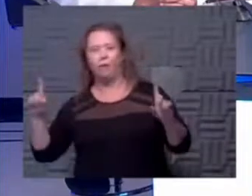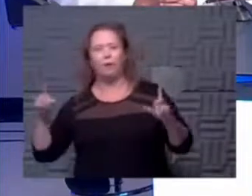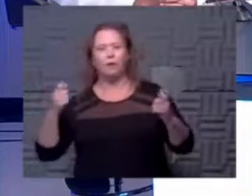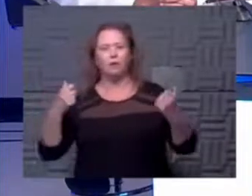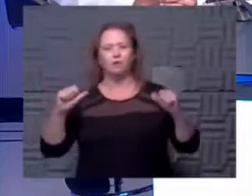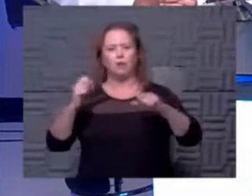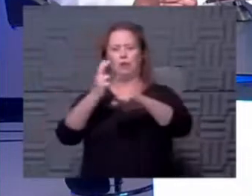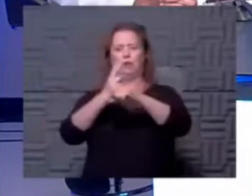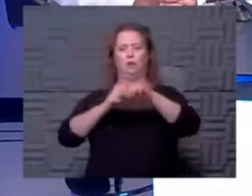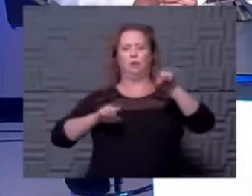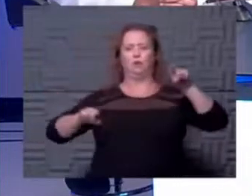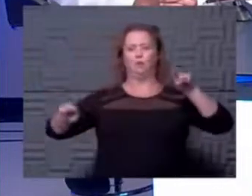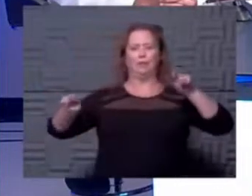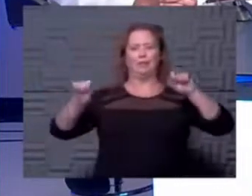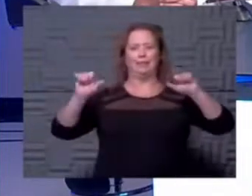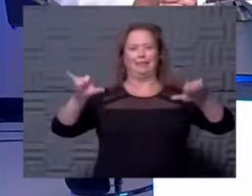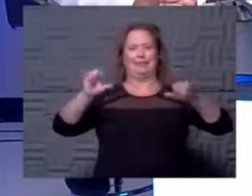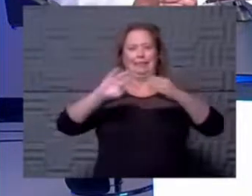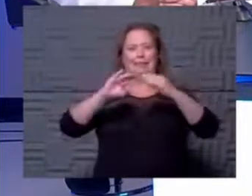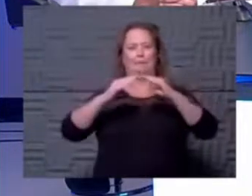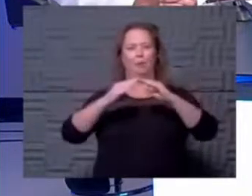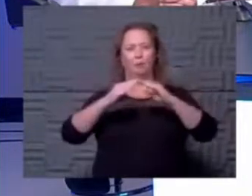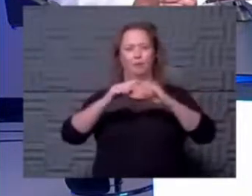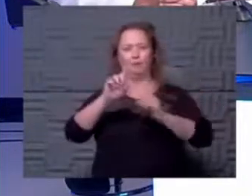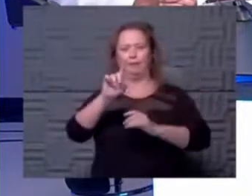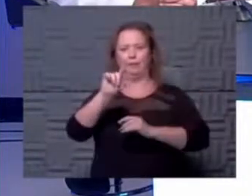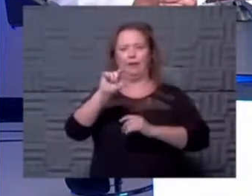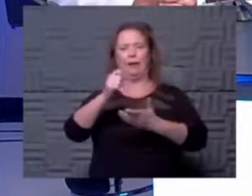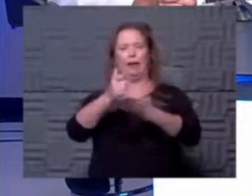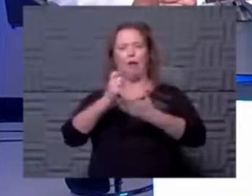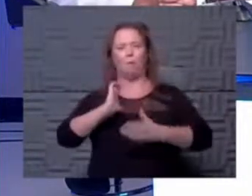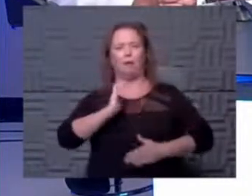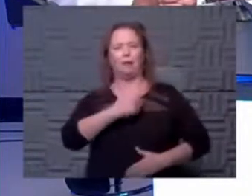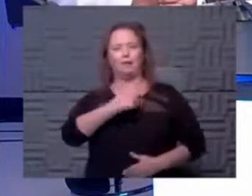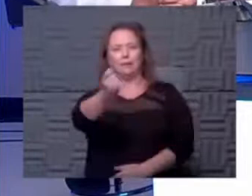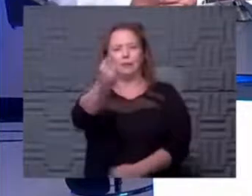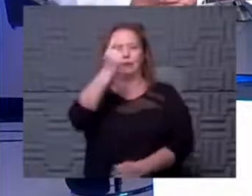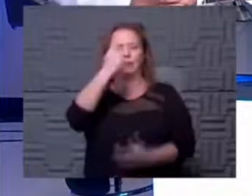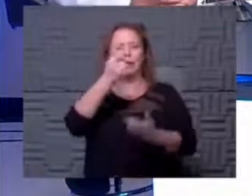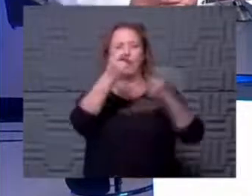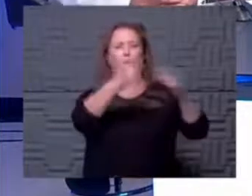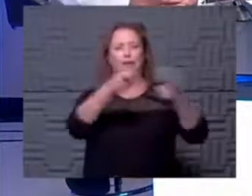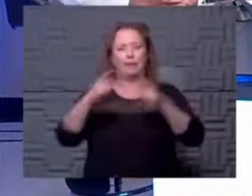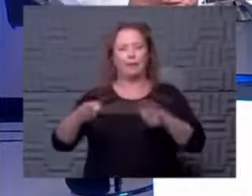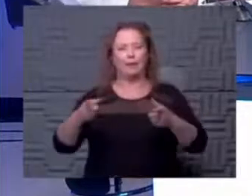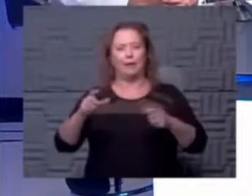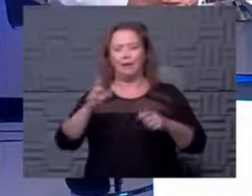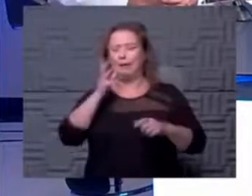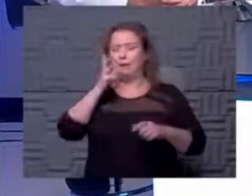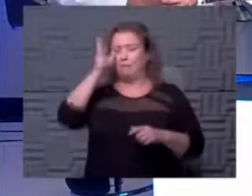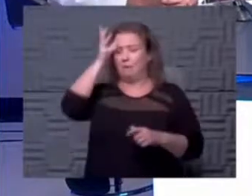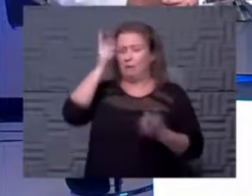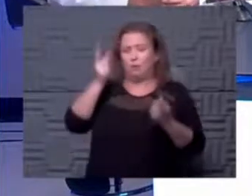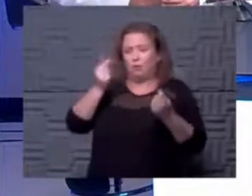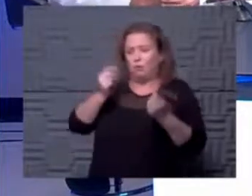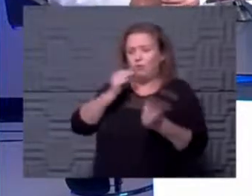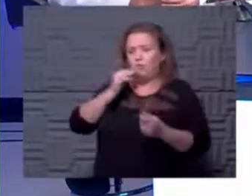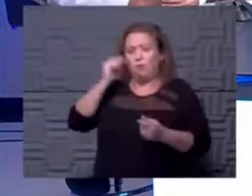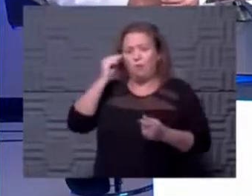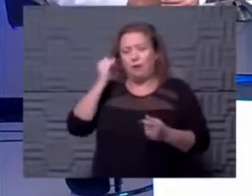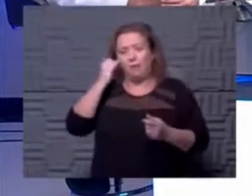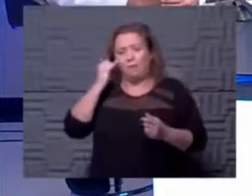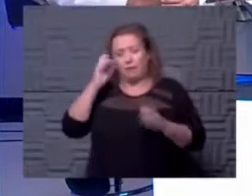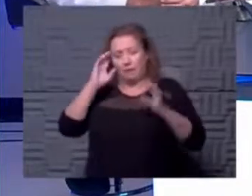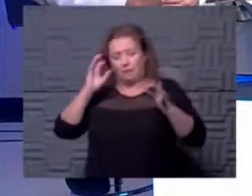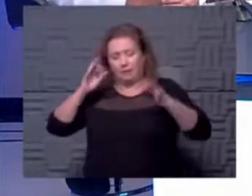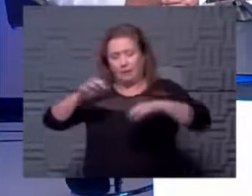to use all of this statistical data. Help us reconcile some of what's happening, and what can parents do at home if they opt to